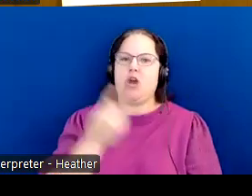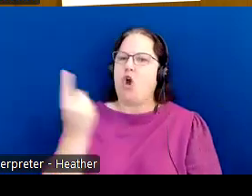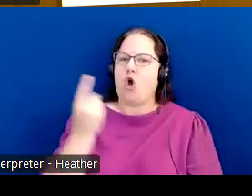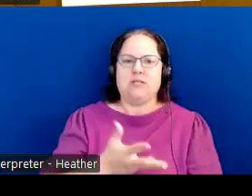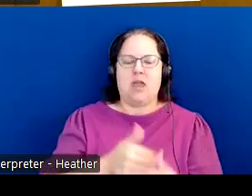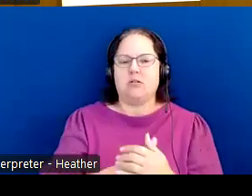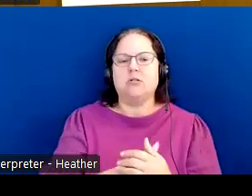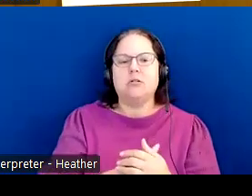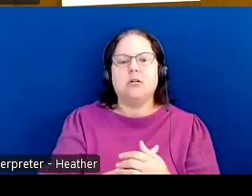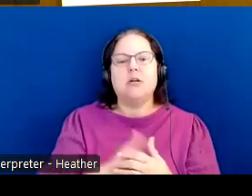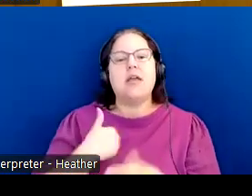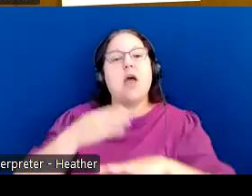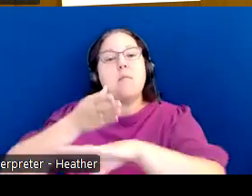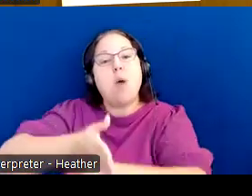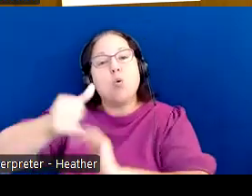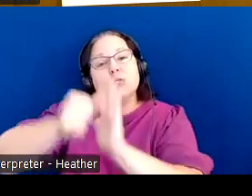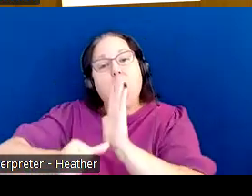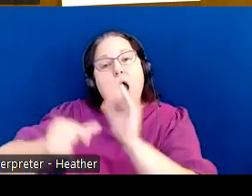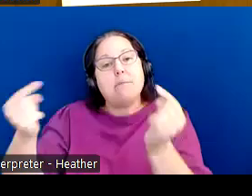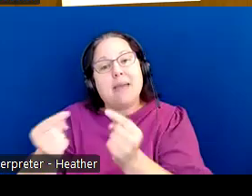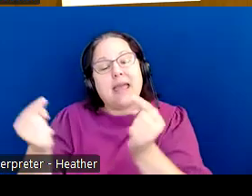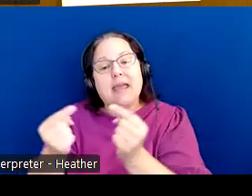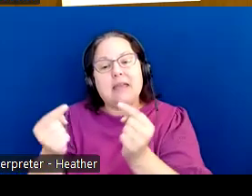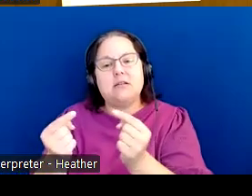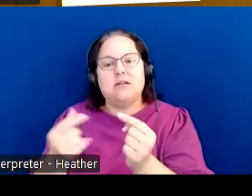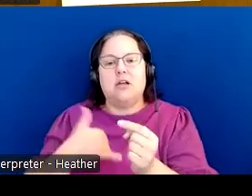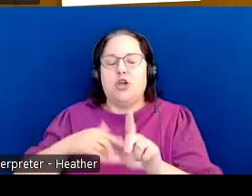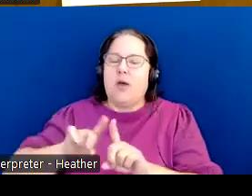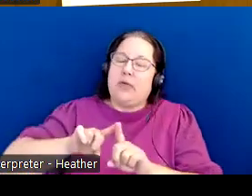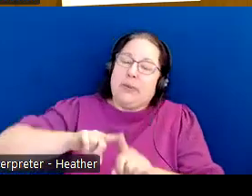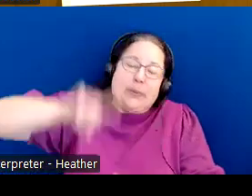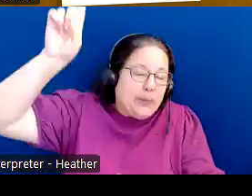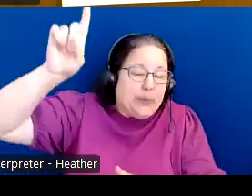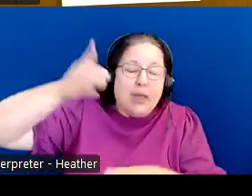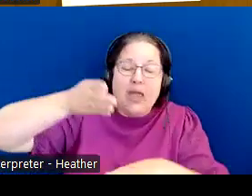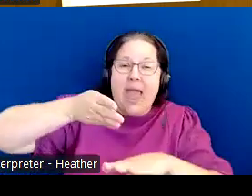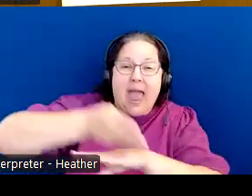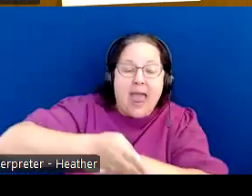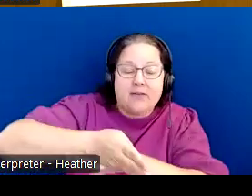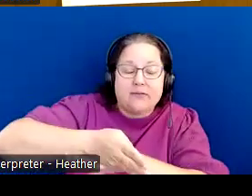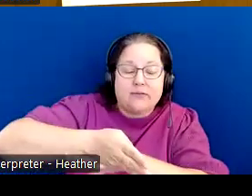Then you've got your post-op pain, where there's the spike in pain following